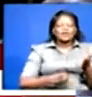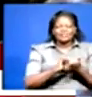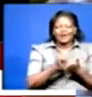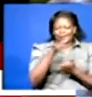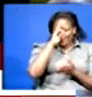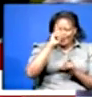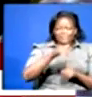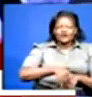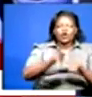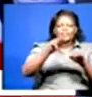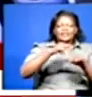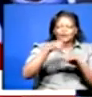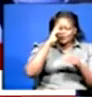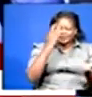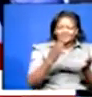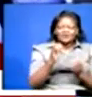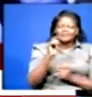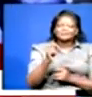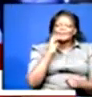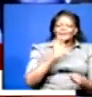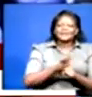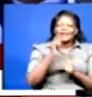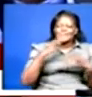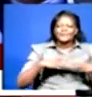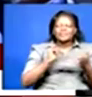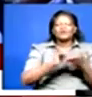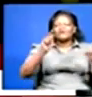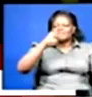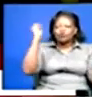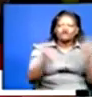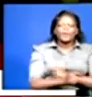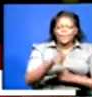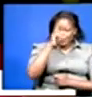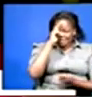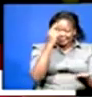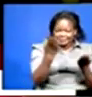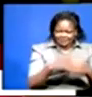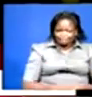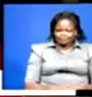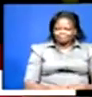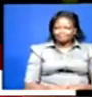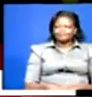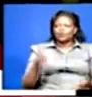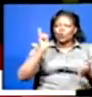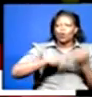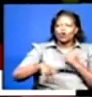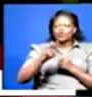follow the National Police Service Act, promising Kenyans a transformed police service. Yale mali umetafuta kwa